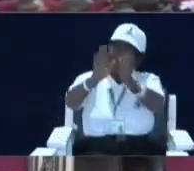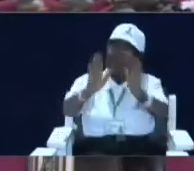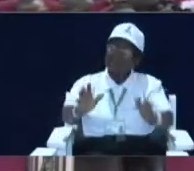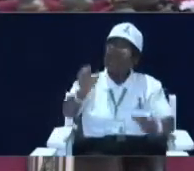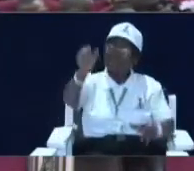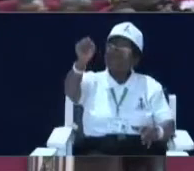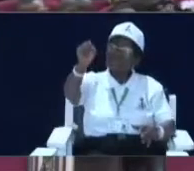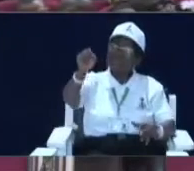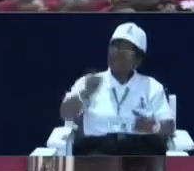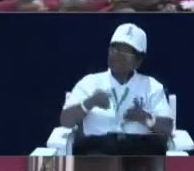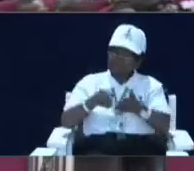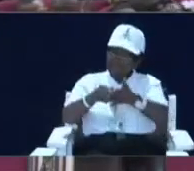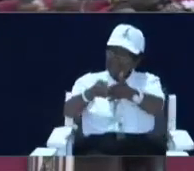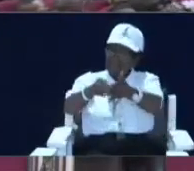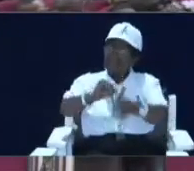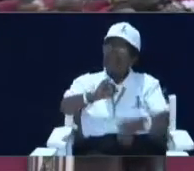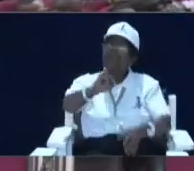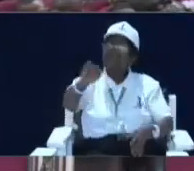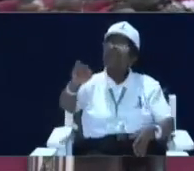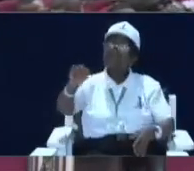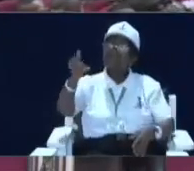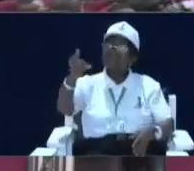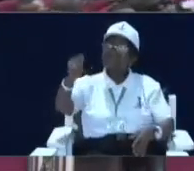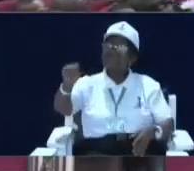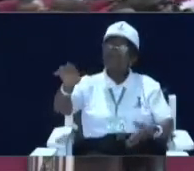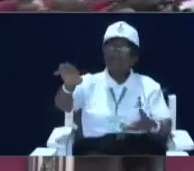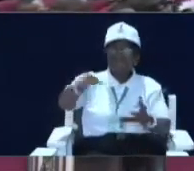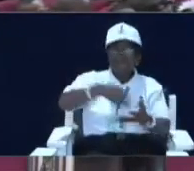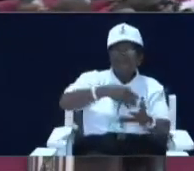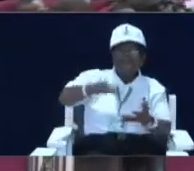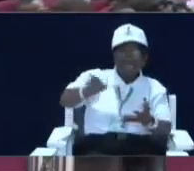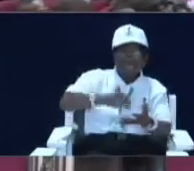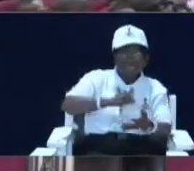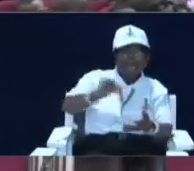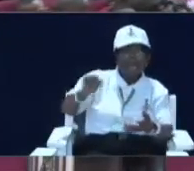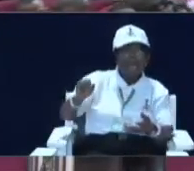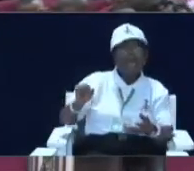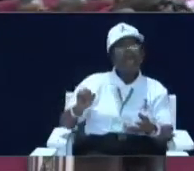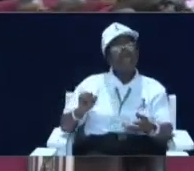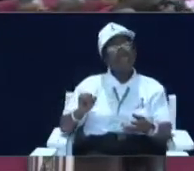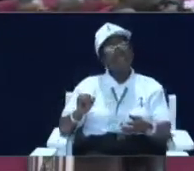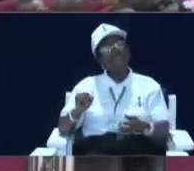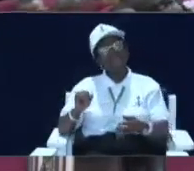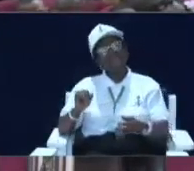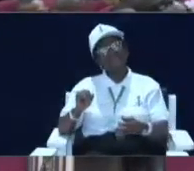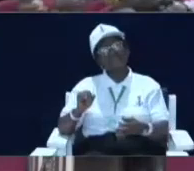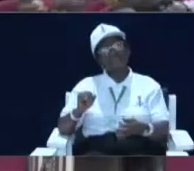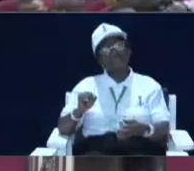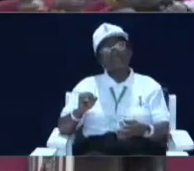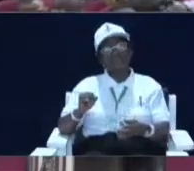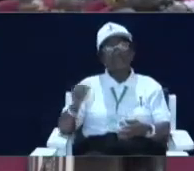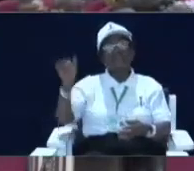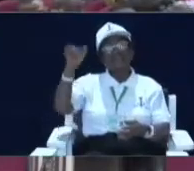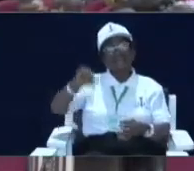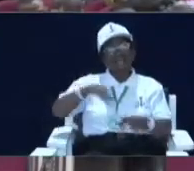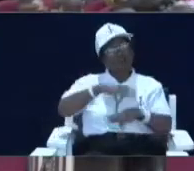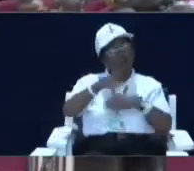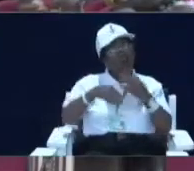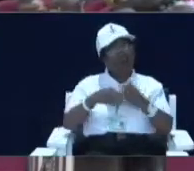leading the singing aspect. They all sang very